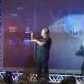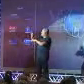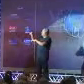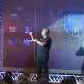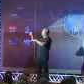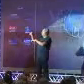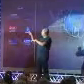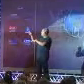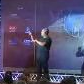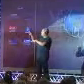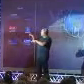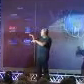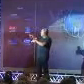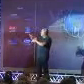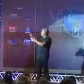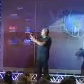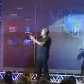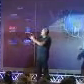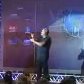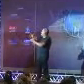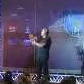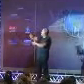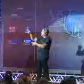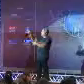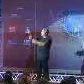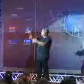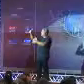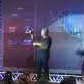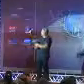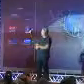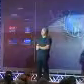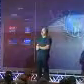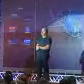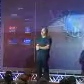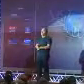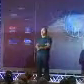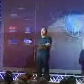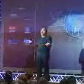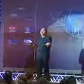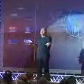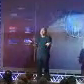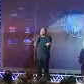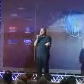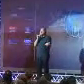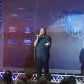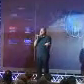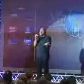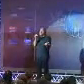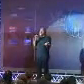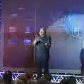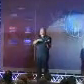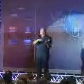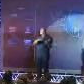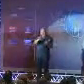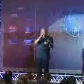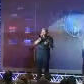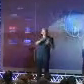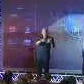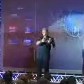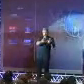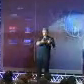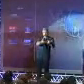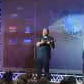But what does that do for jobs in Brazil? Who is going to buy my